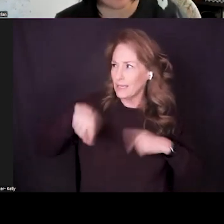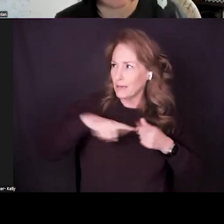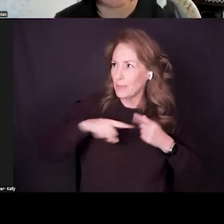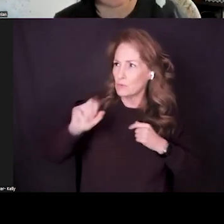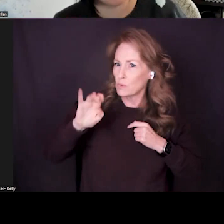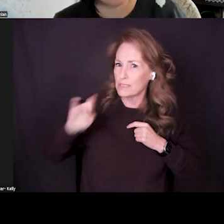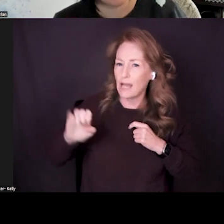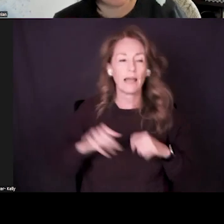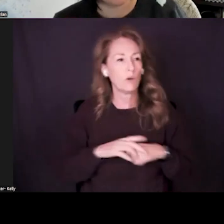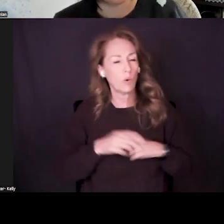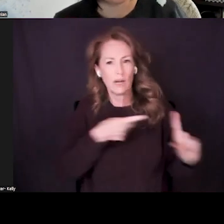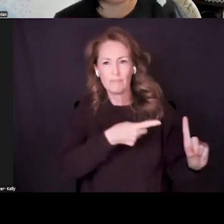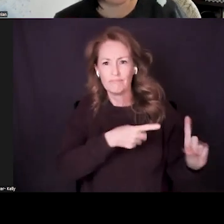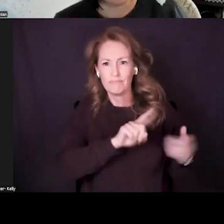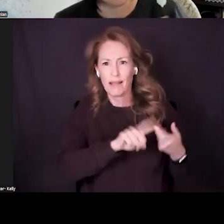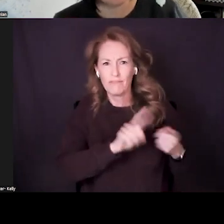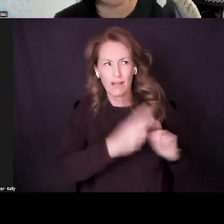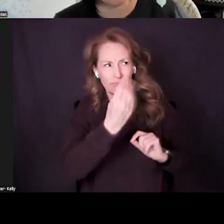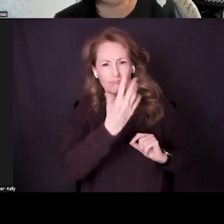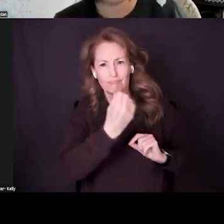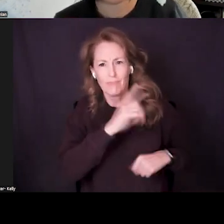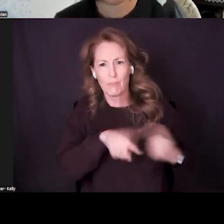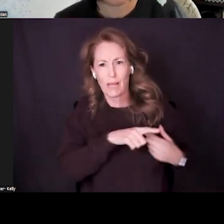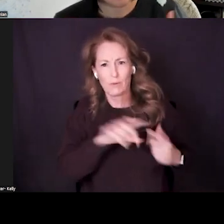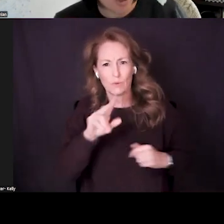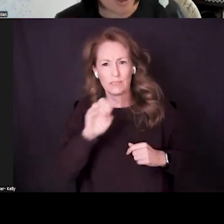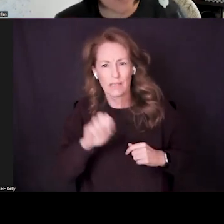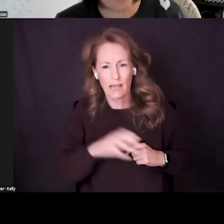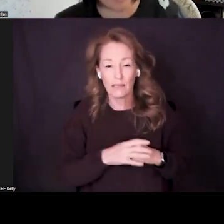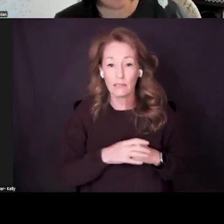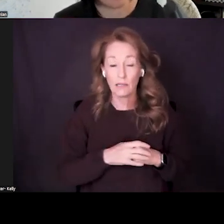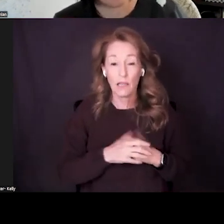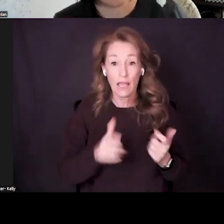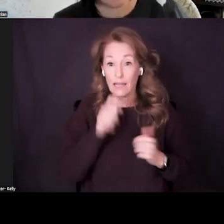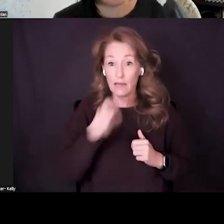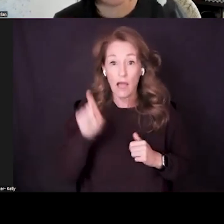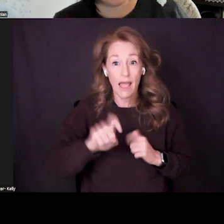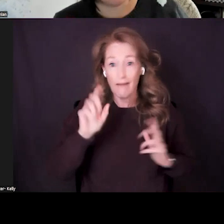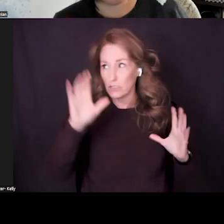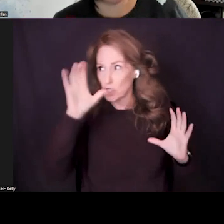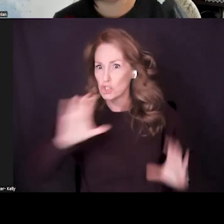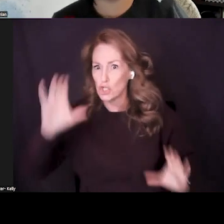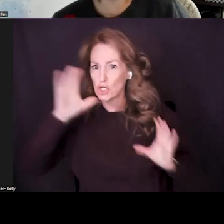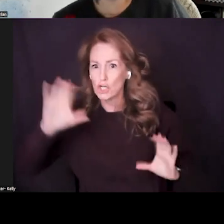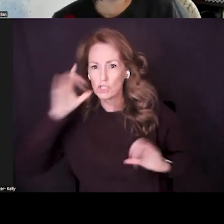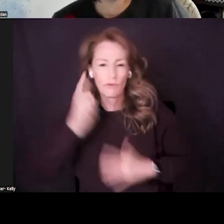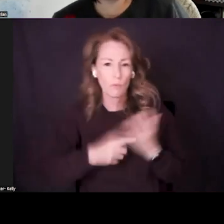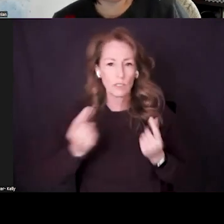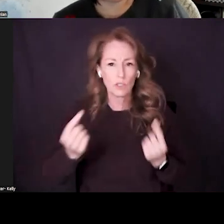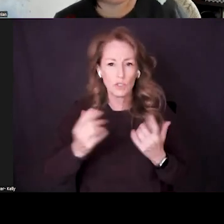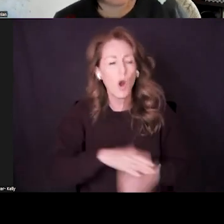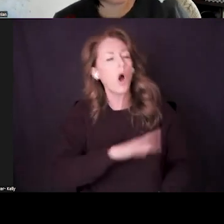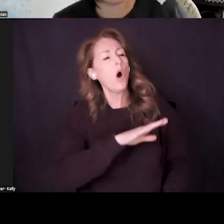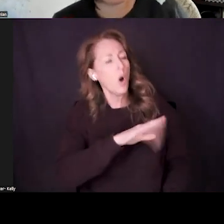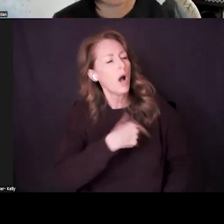keeps telling me about it. And instead of having to go search for what to do, they say, oh, well, we call